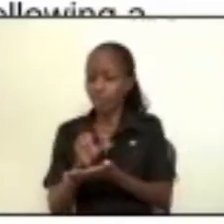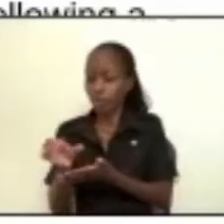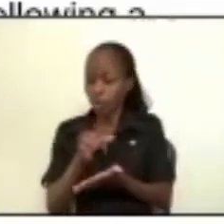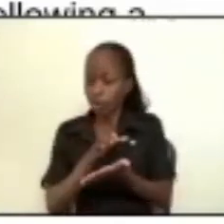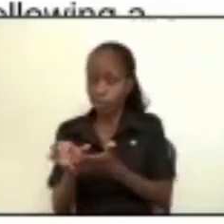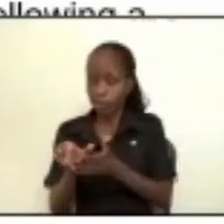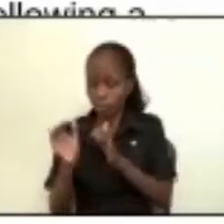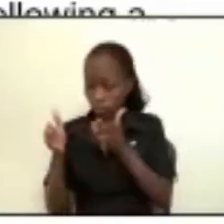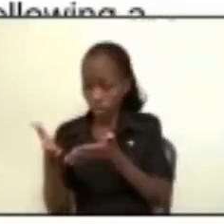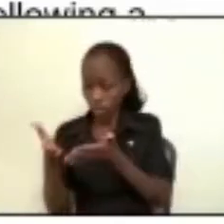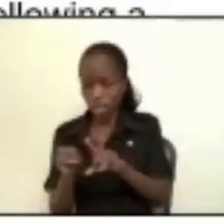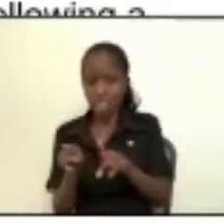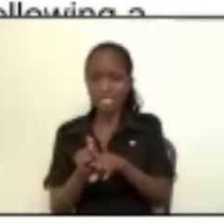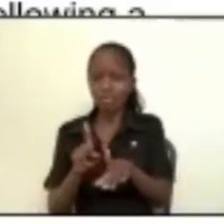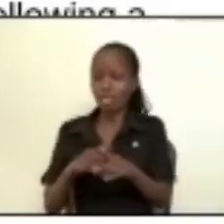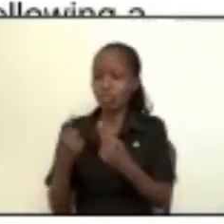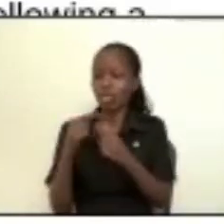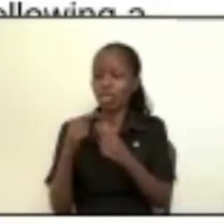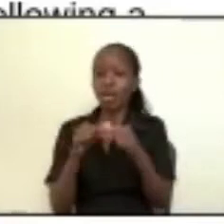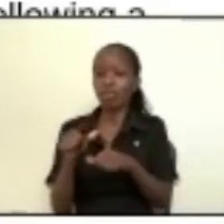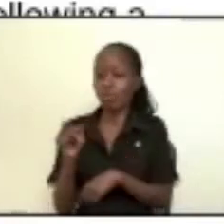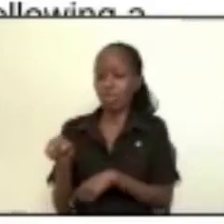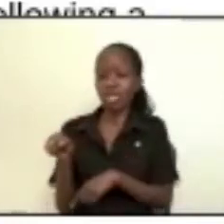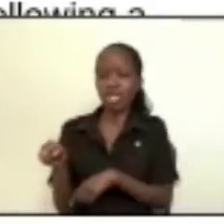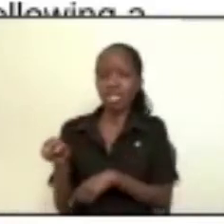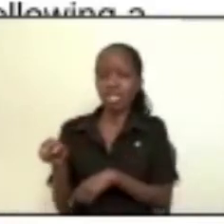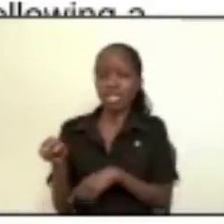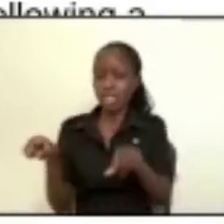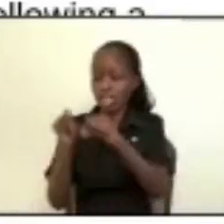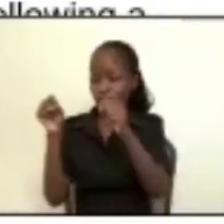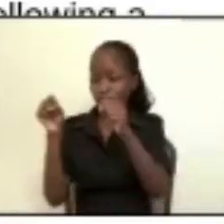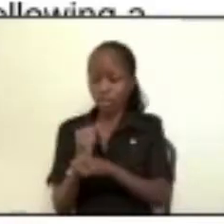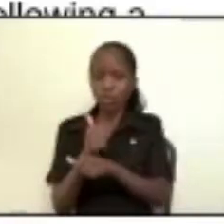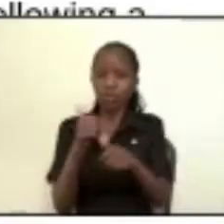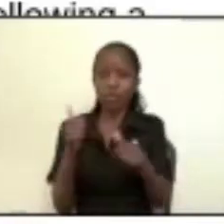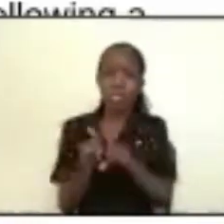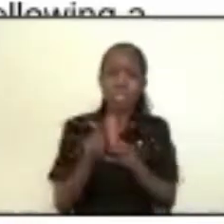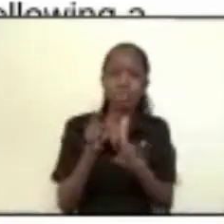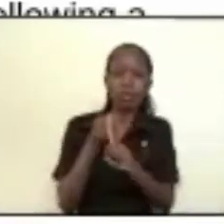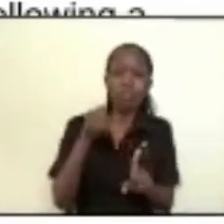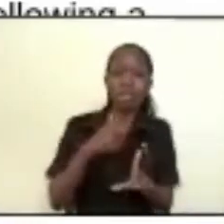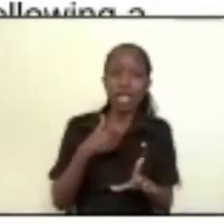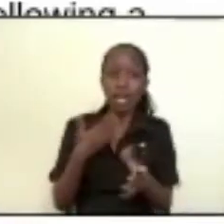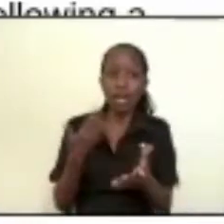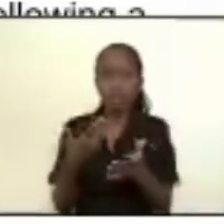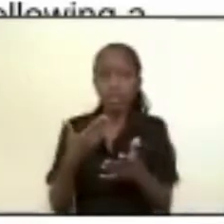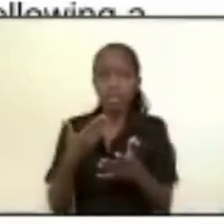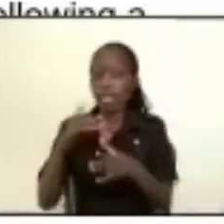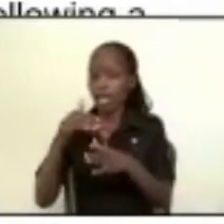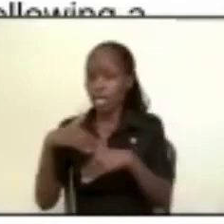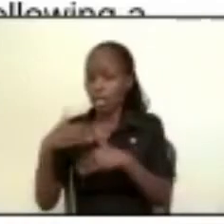when it comes to coverage as far as how this system is actually working, what impact it has made in trade amongst